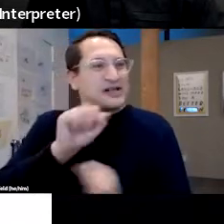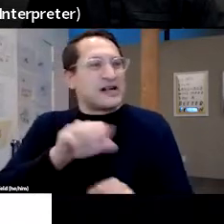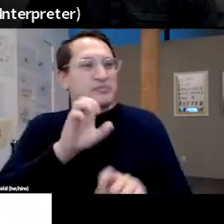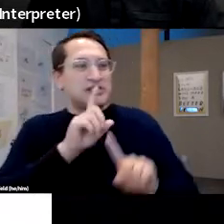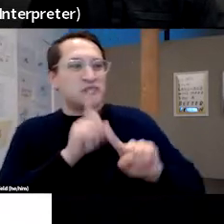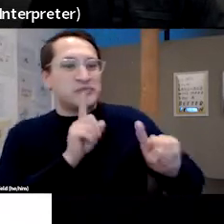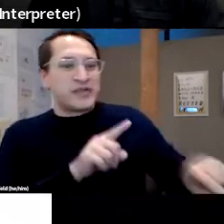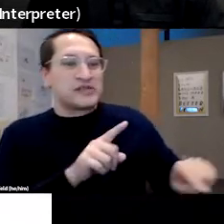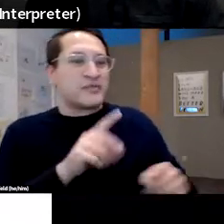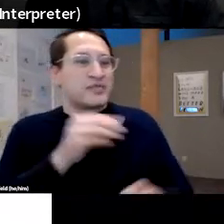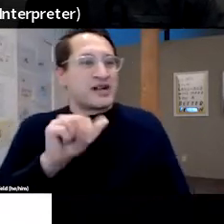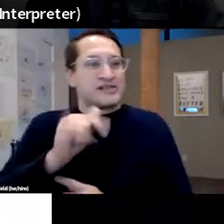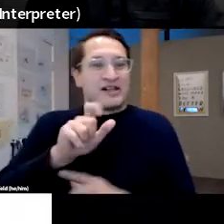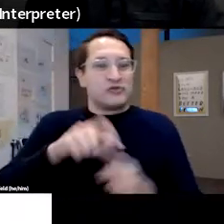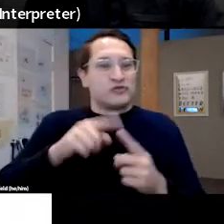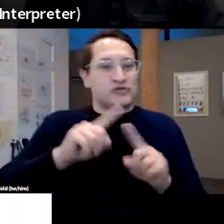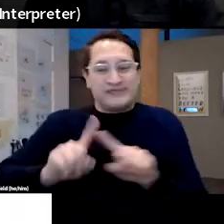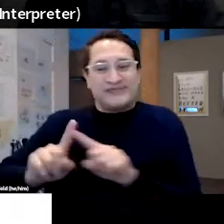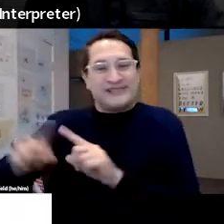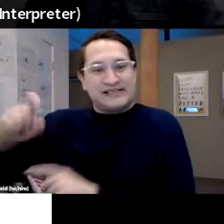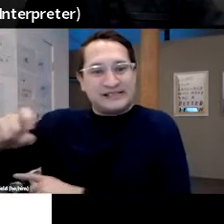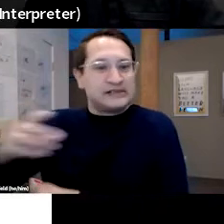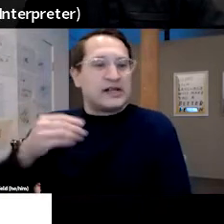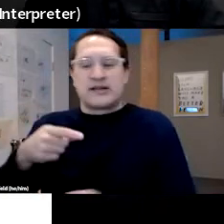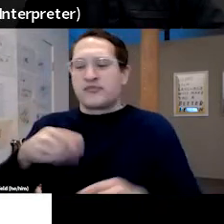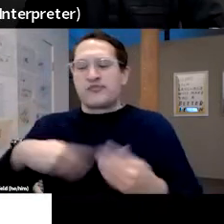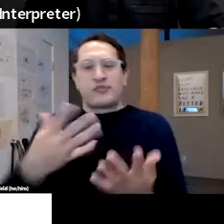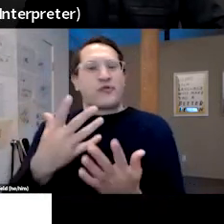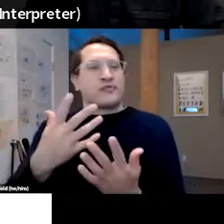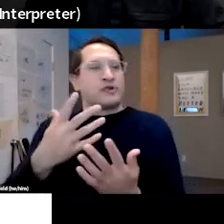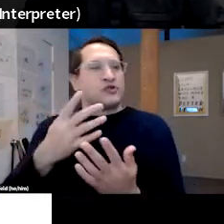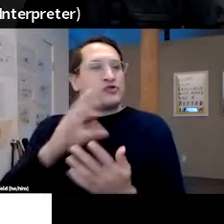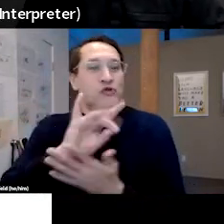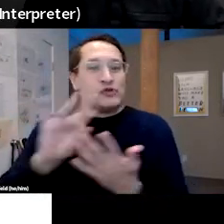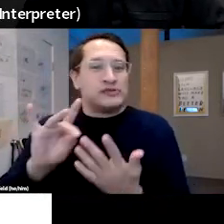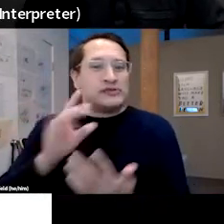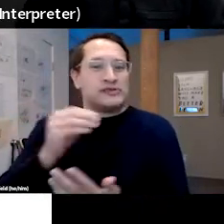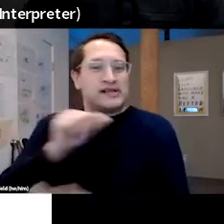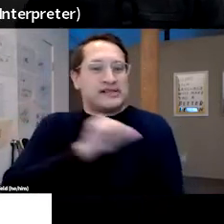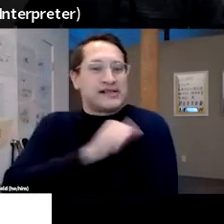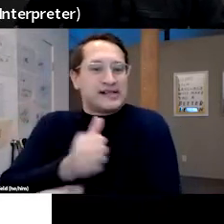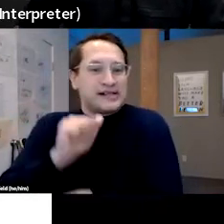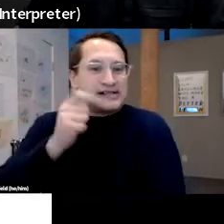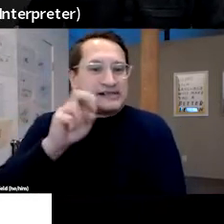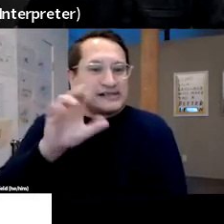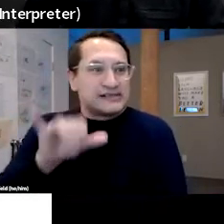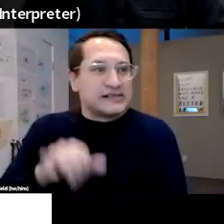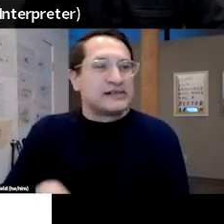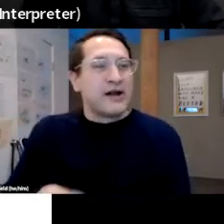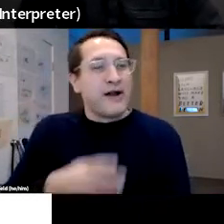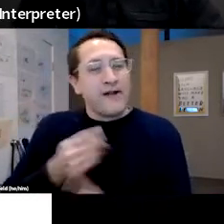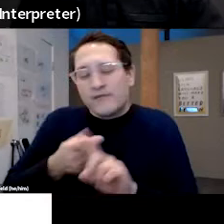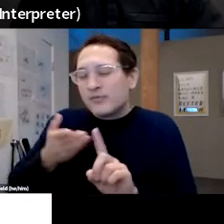spaces become dynamic and responsive and agile to a variety of needs, providing choice and agency.